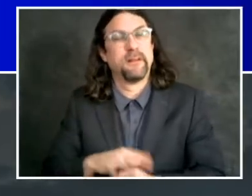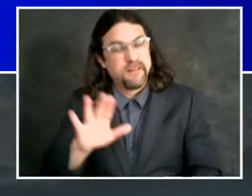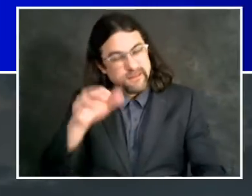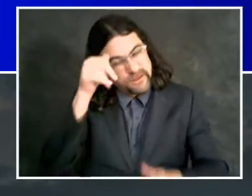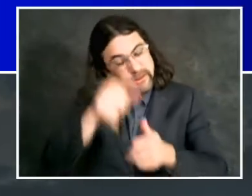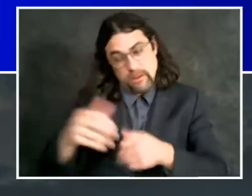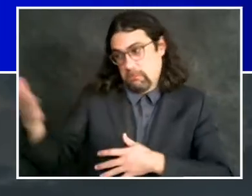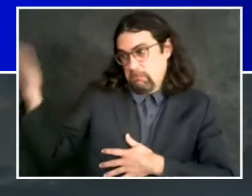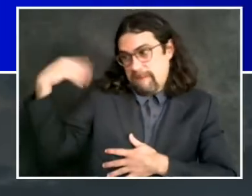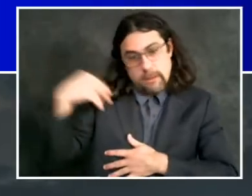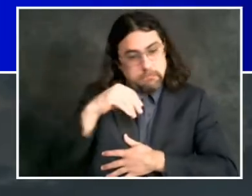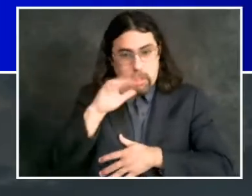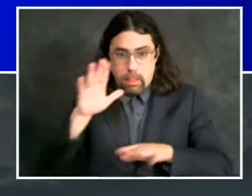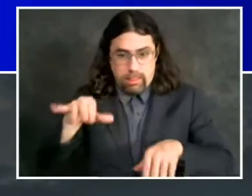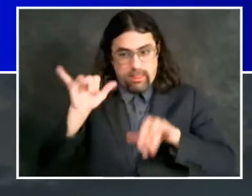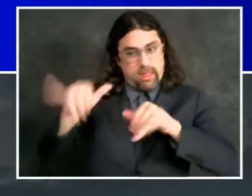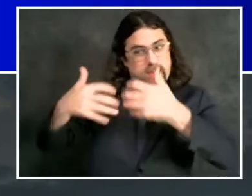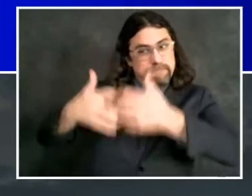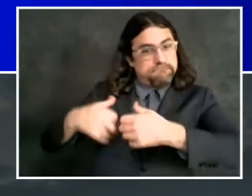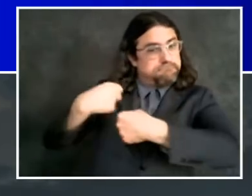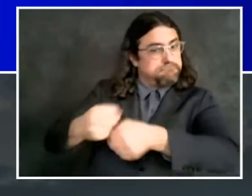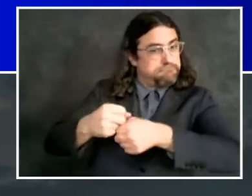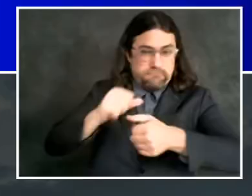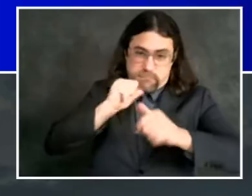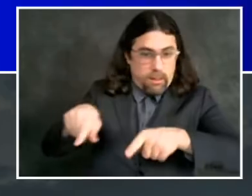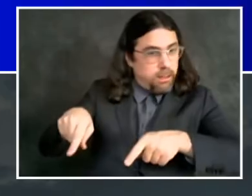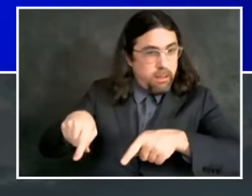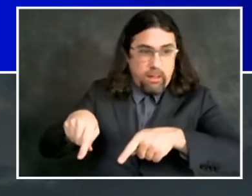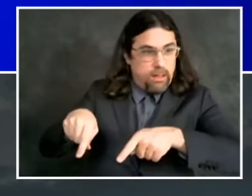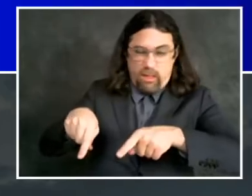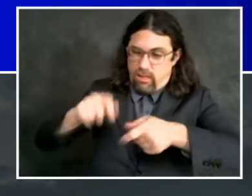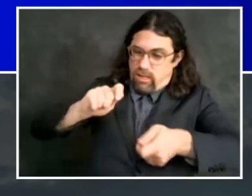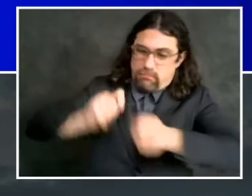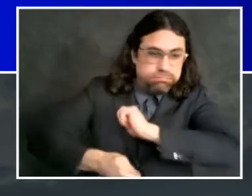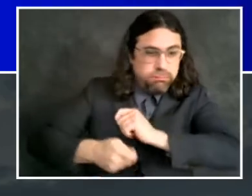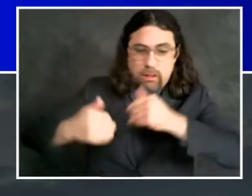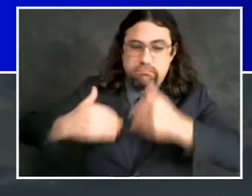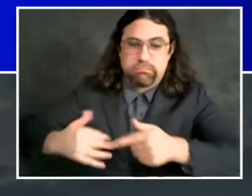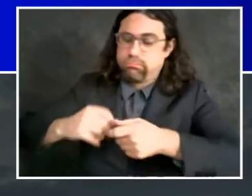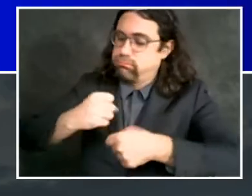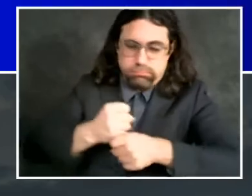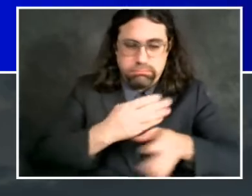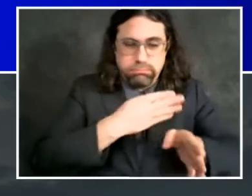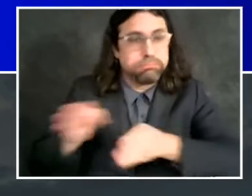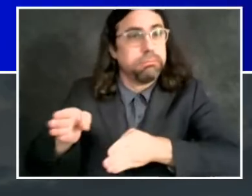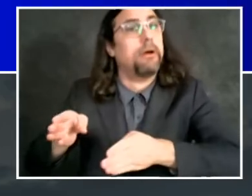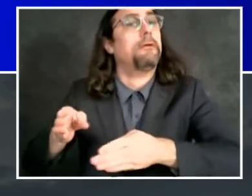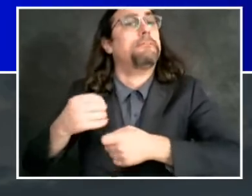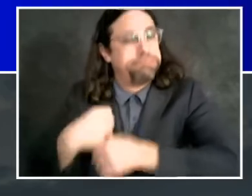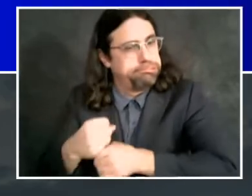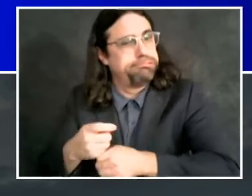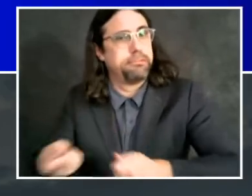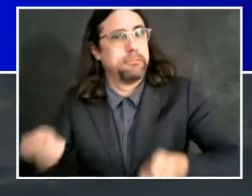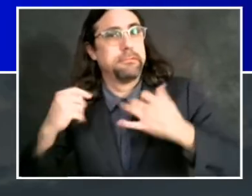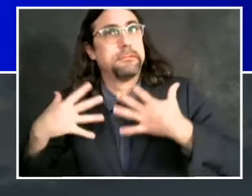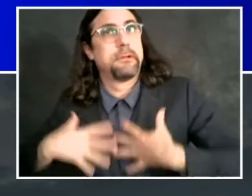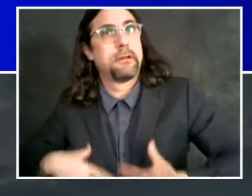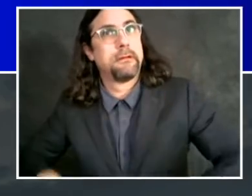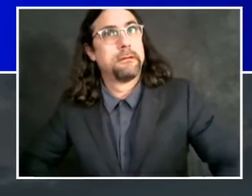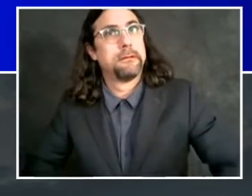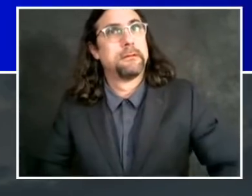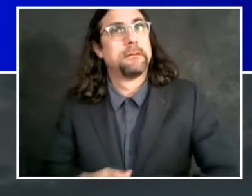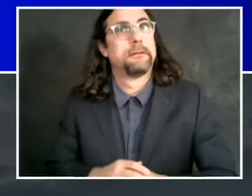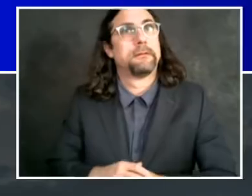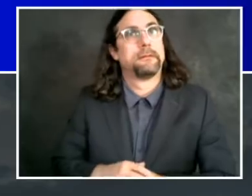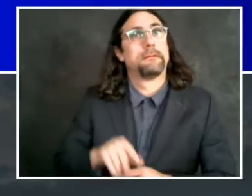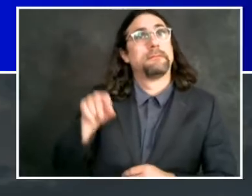And one company that was part of that, BCI Brands, they've been working closely with the city's Economic